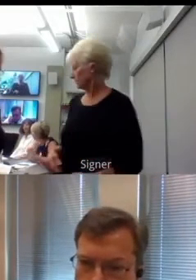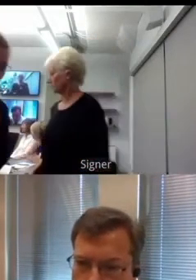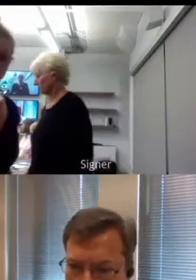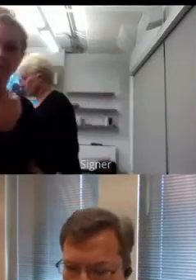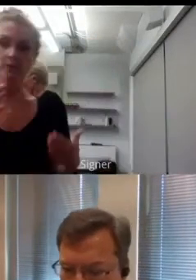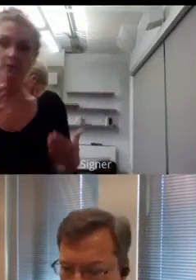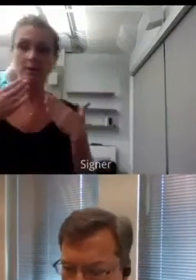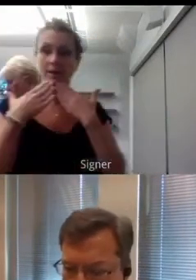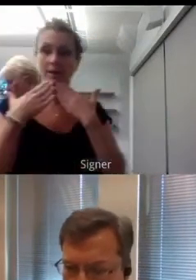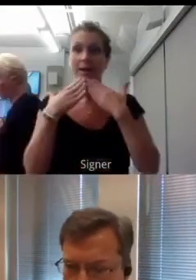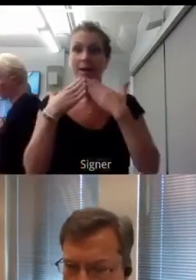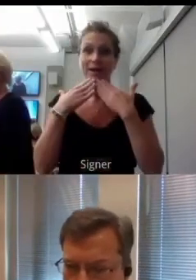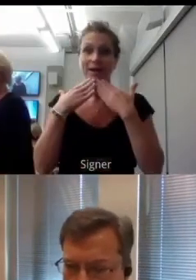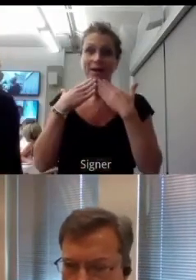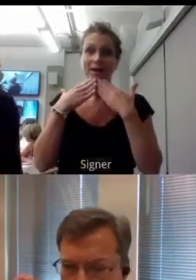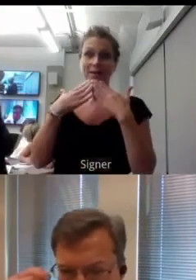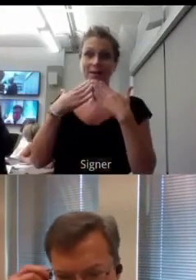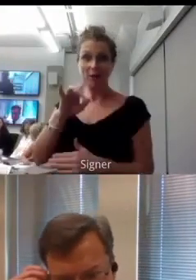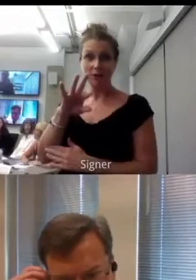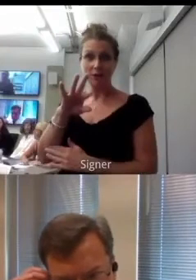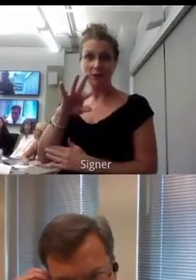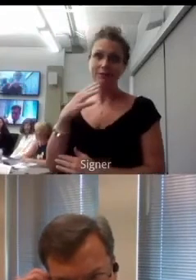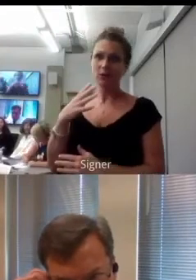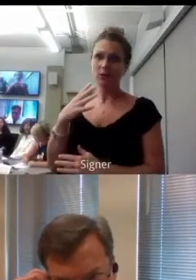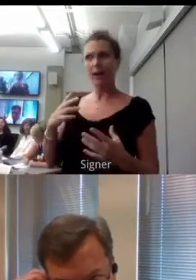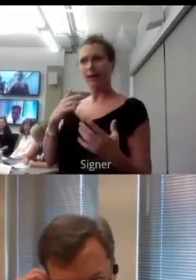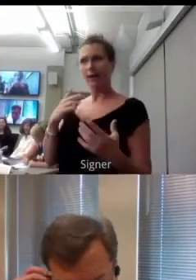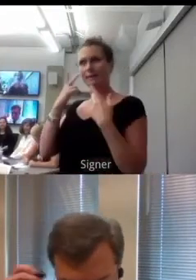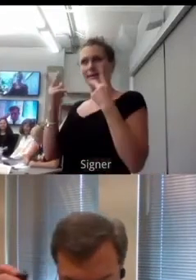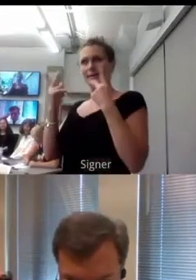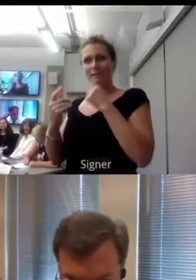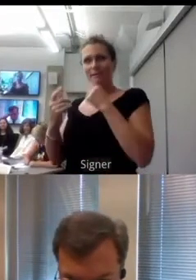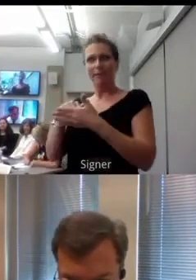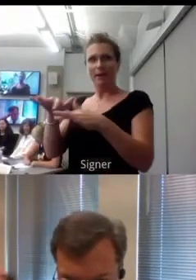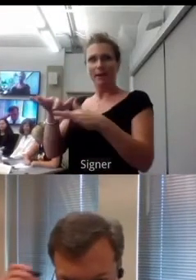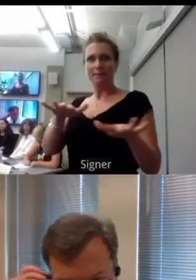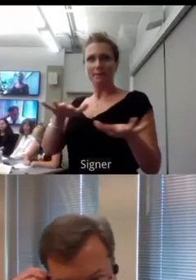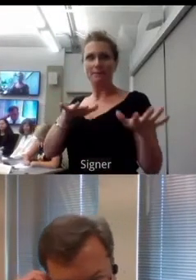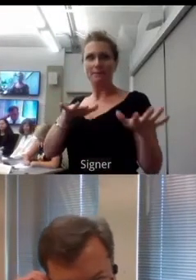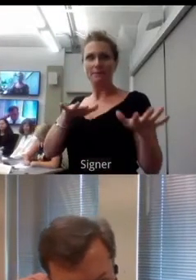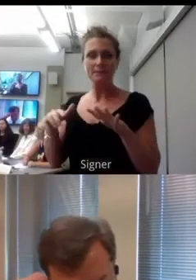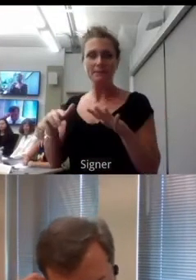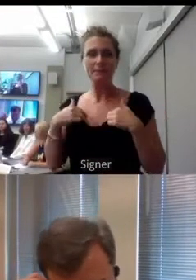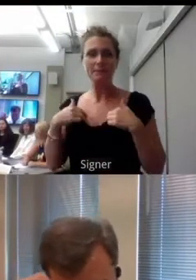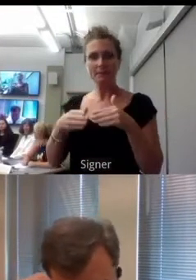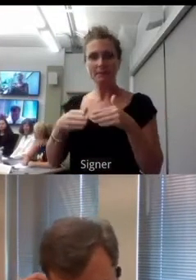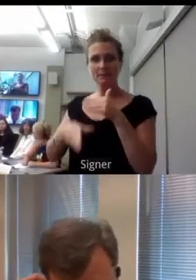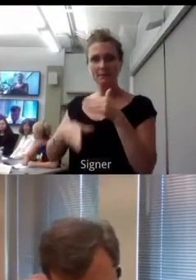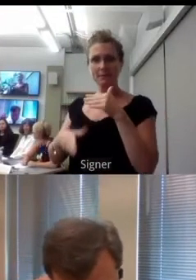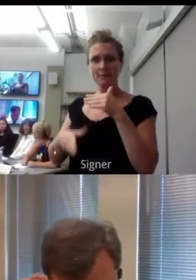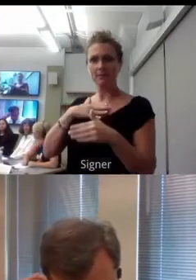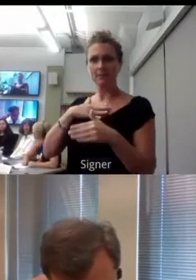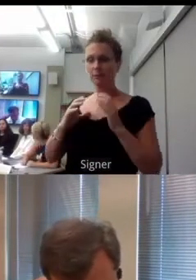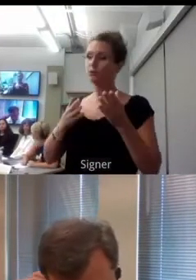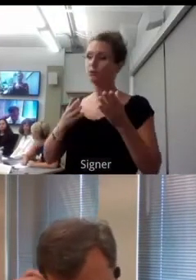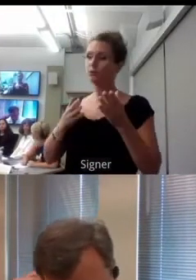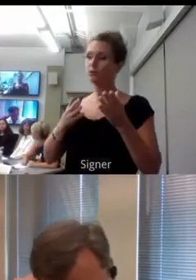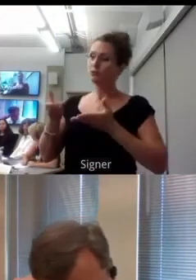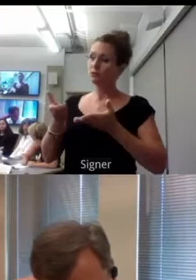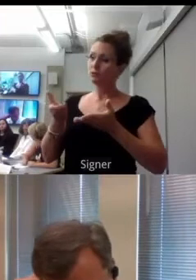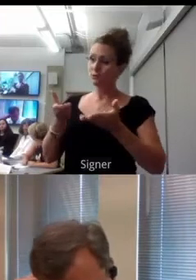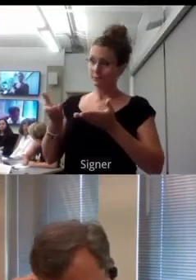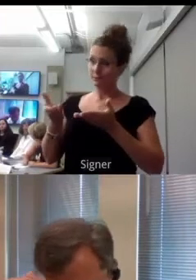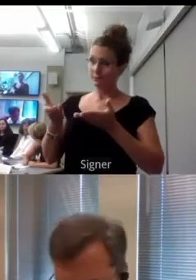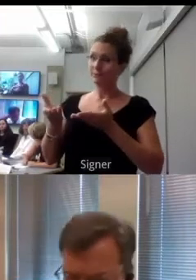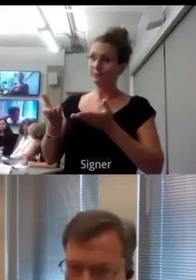with in the past on this legislation. And I do complete my customer service mandatory training at TD twice a year. And